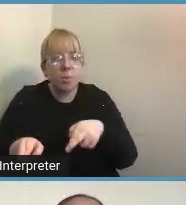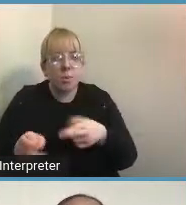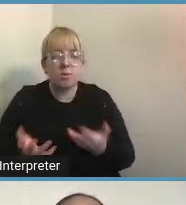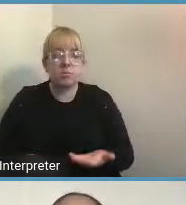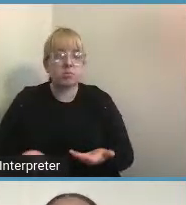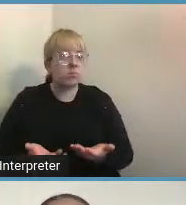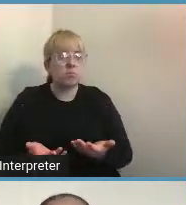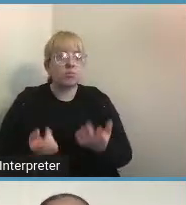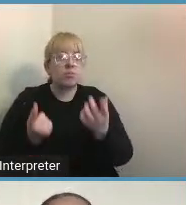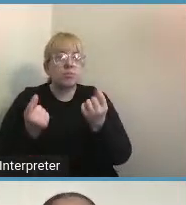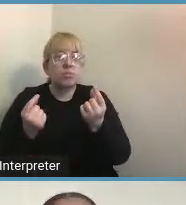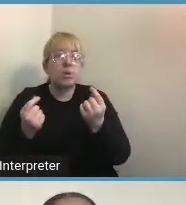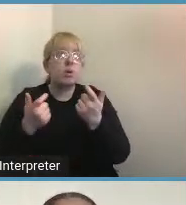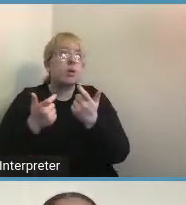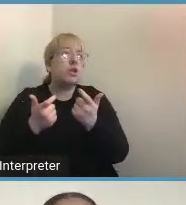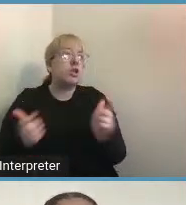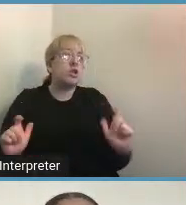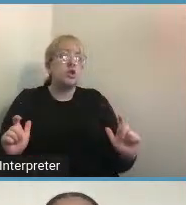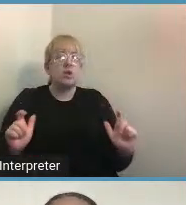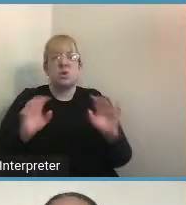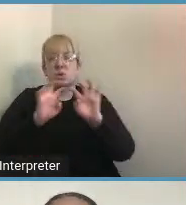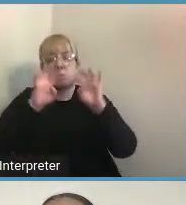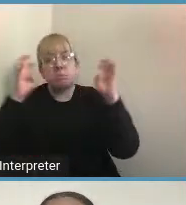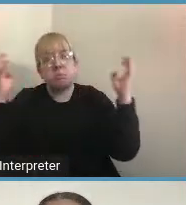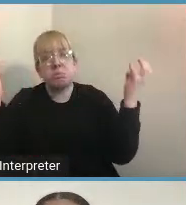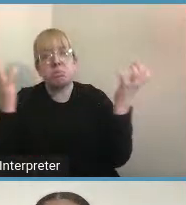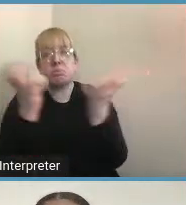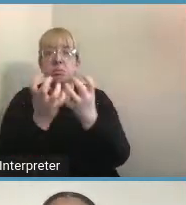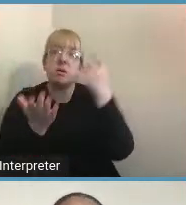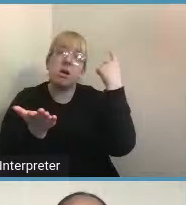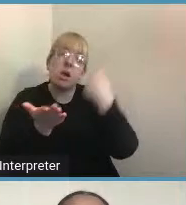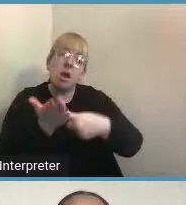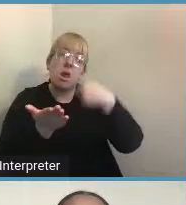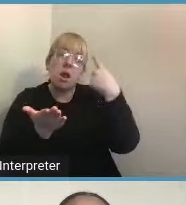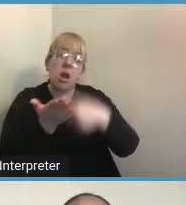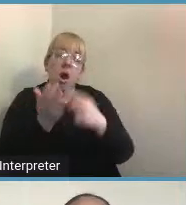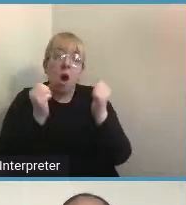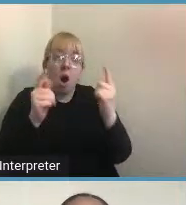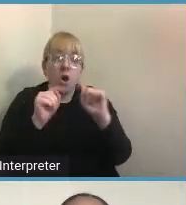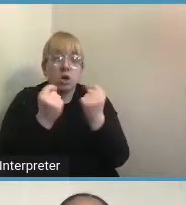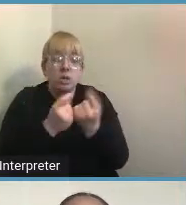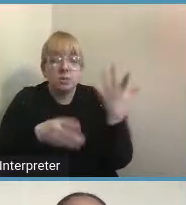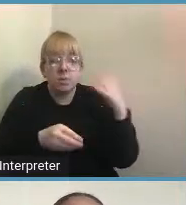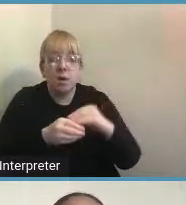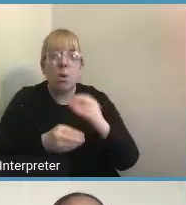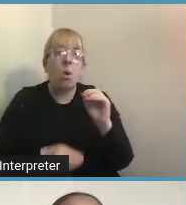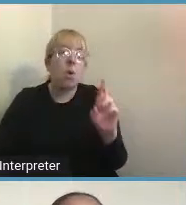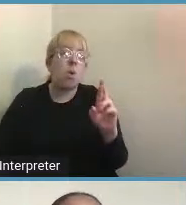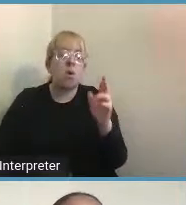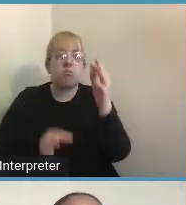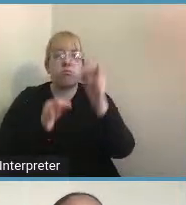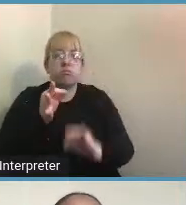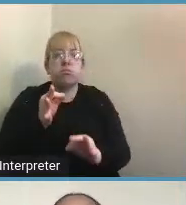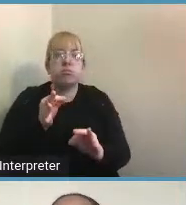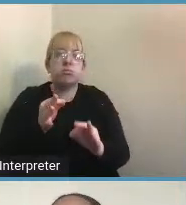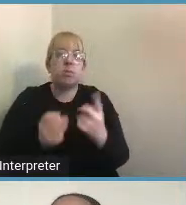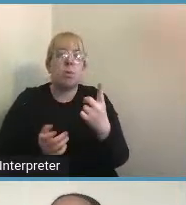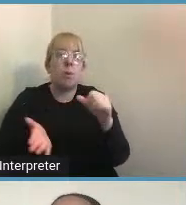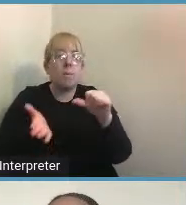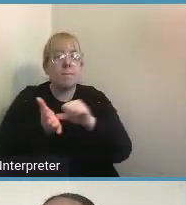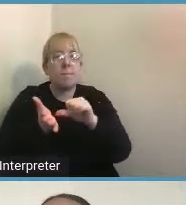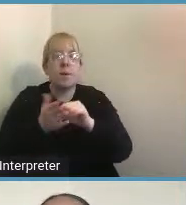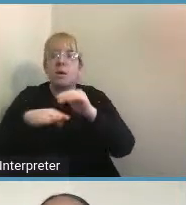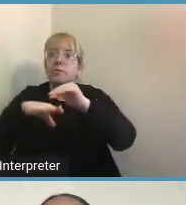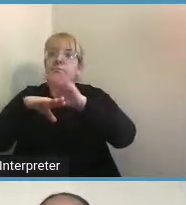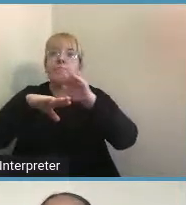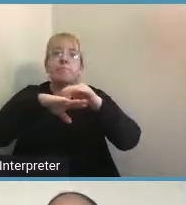doing a large debrief at the end with all teams? Or will we just simply do a one pager and send an email